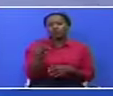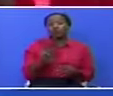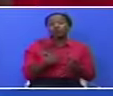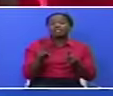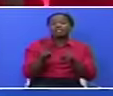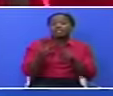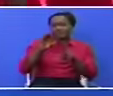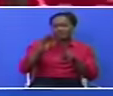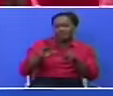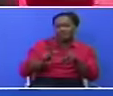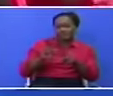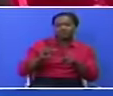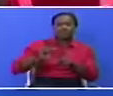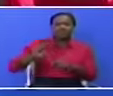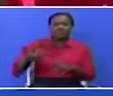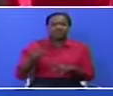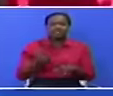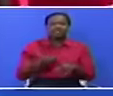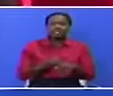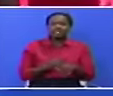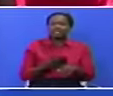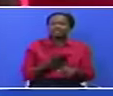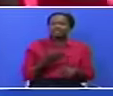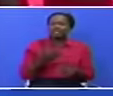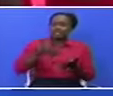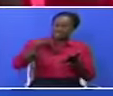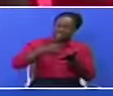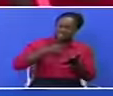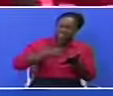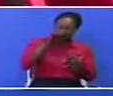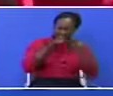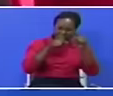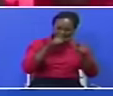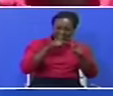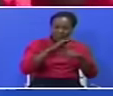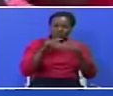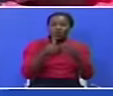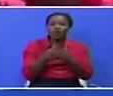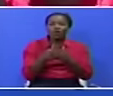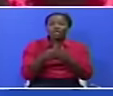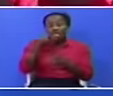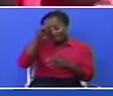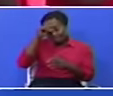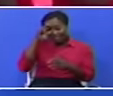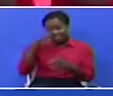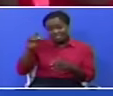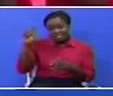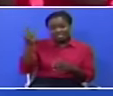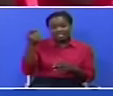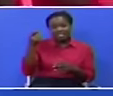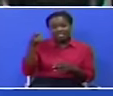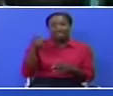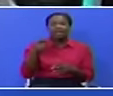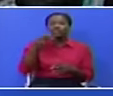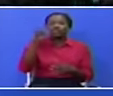there. When actually they were making those calls, you'll hear them citing all sorts of governors in Kenya. They will call Hassan